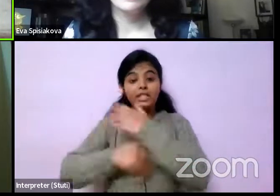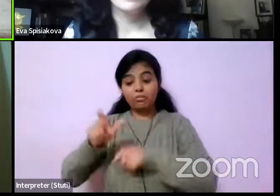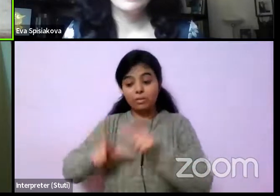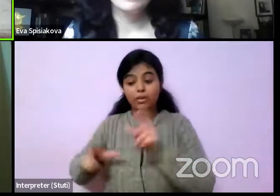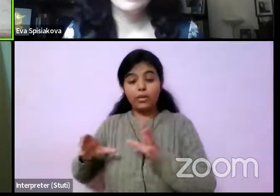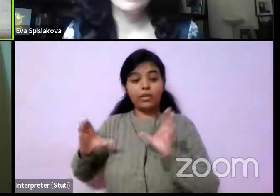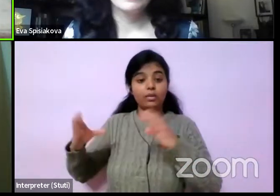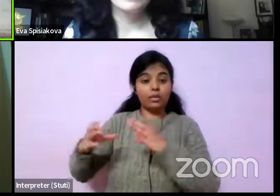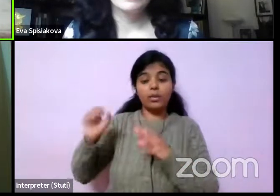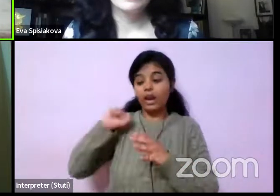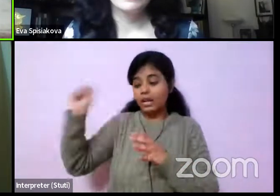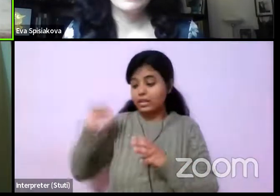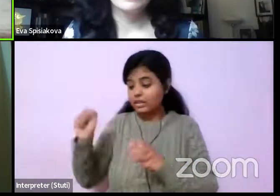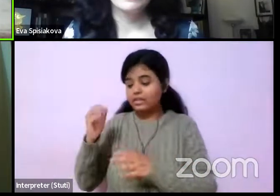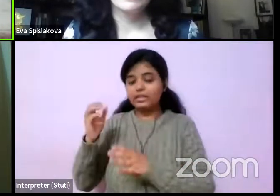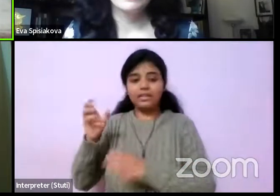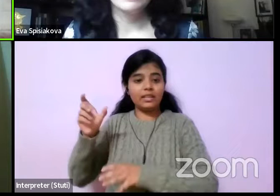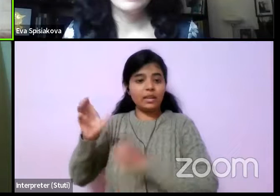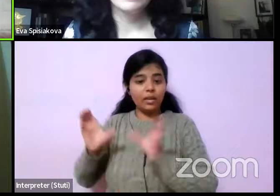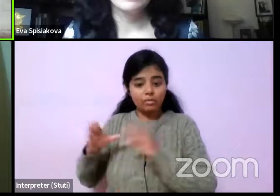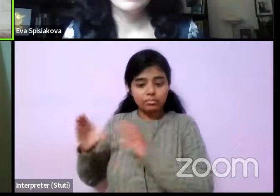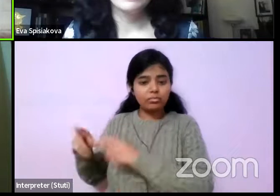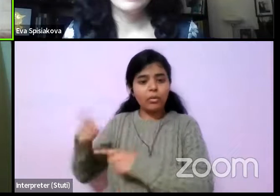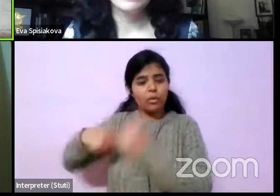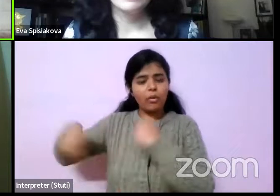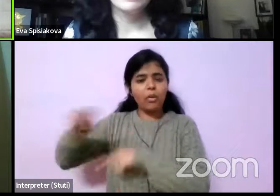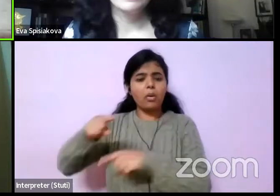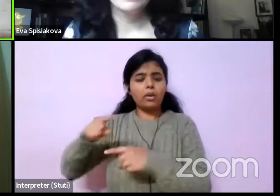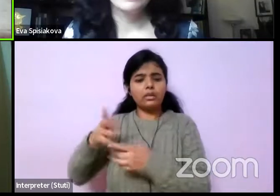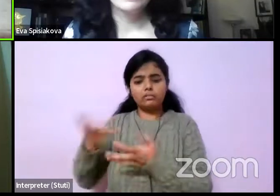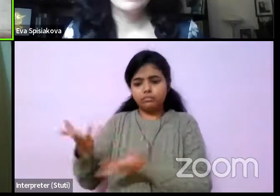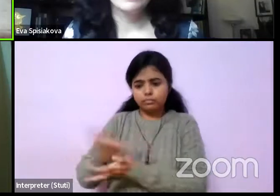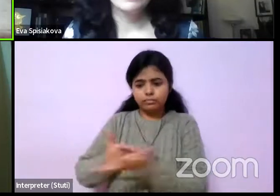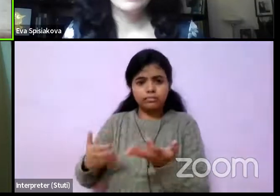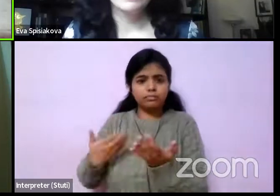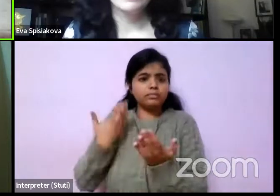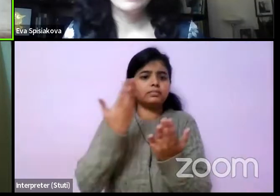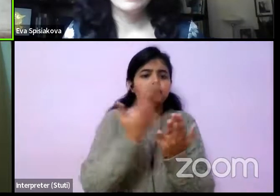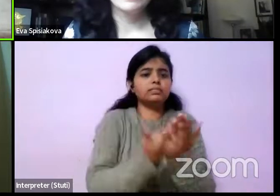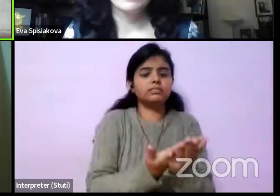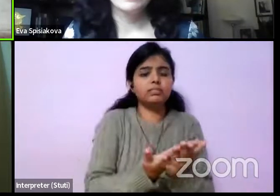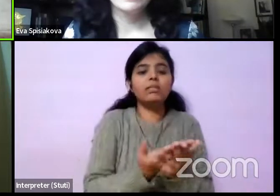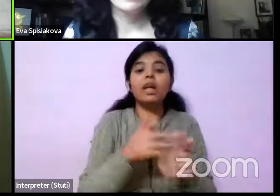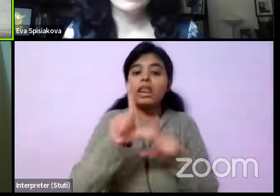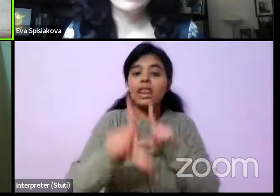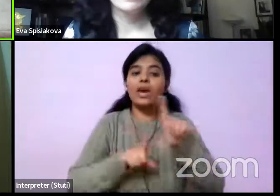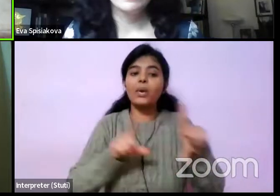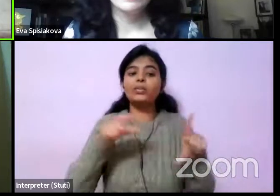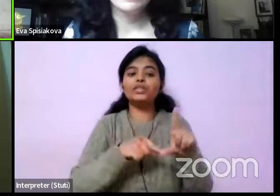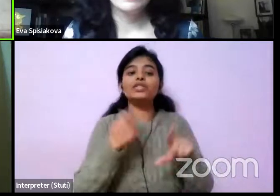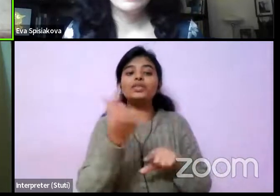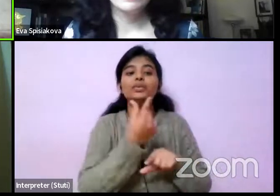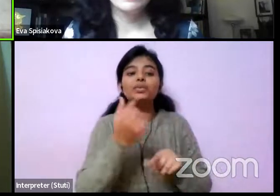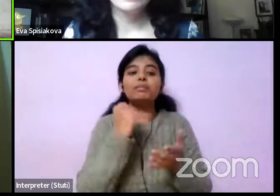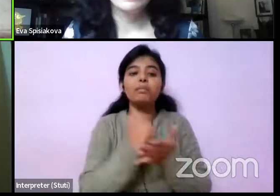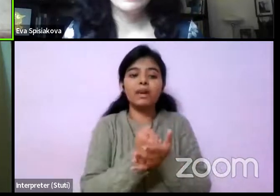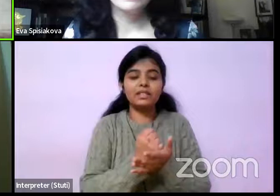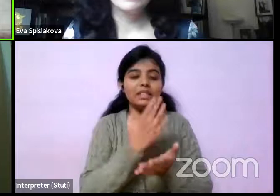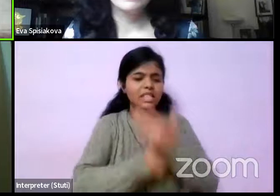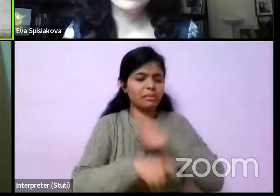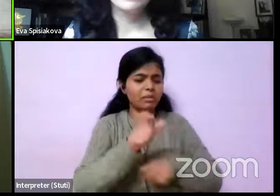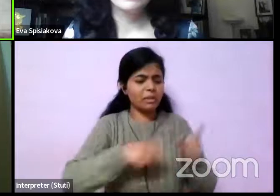activists within disability sector, where we really question how language is being used to disable